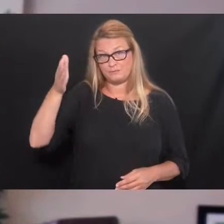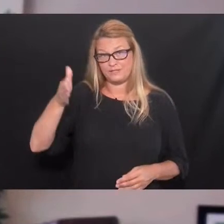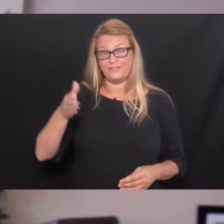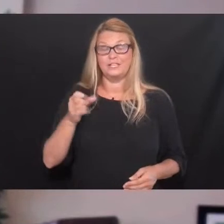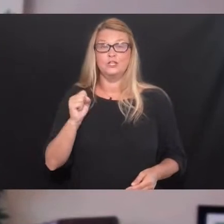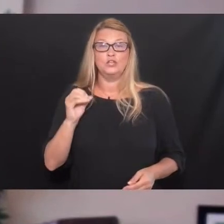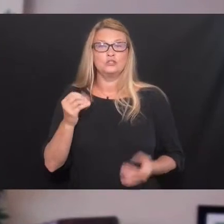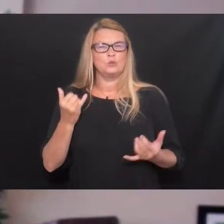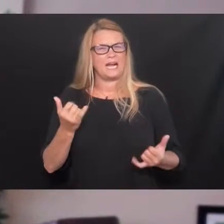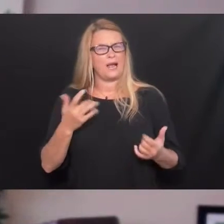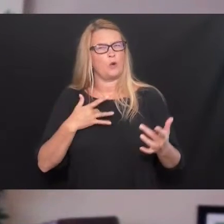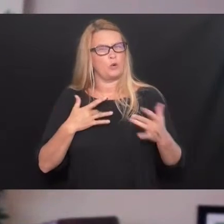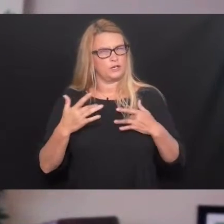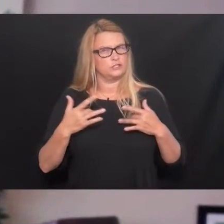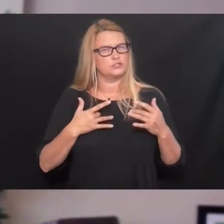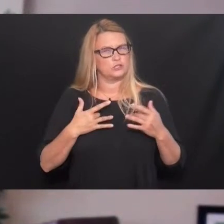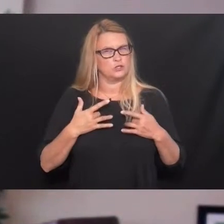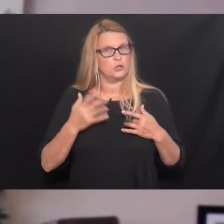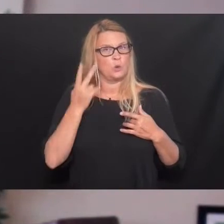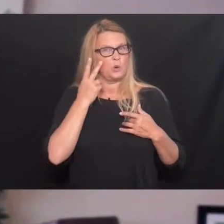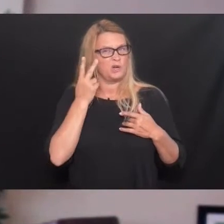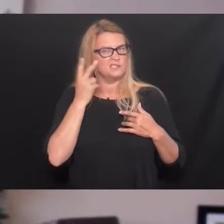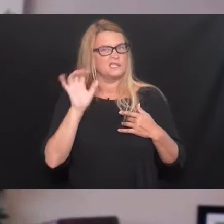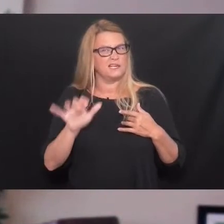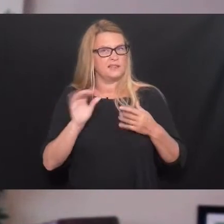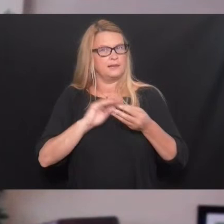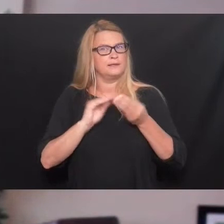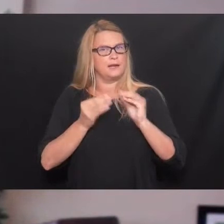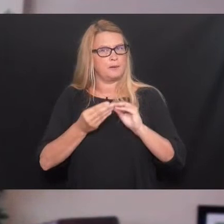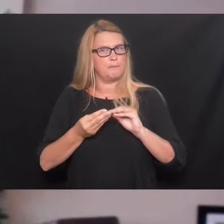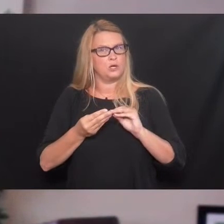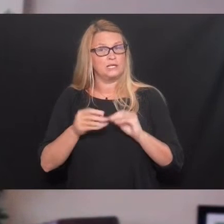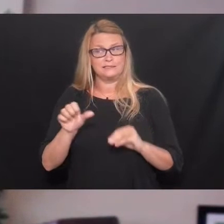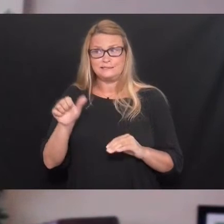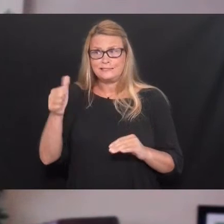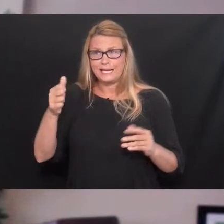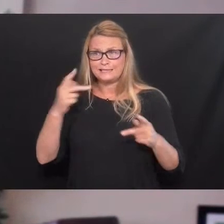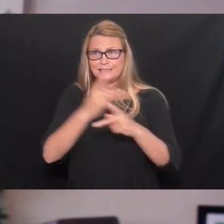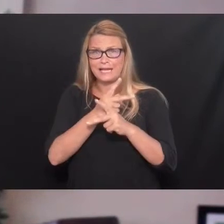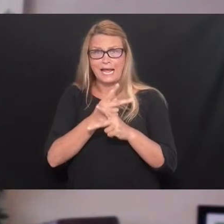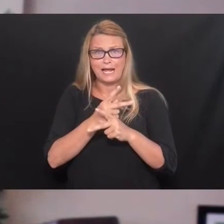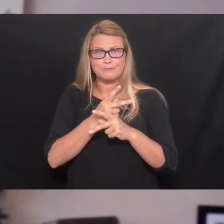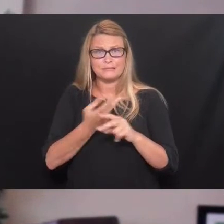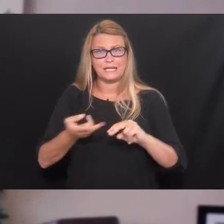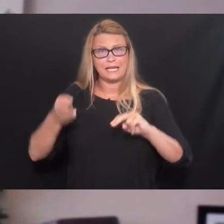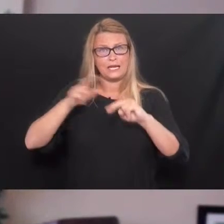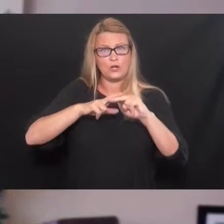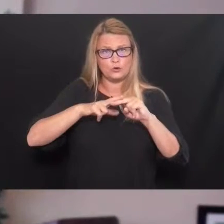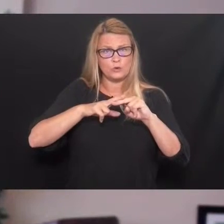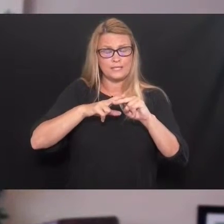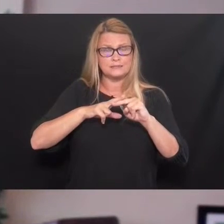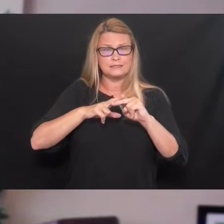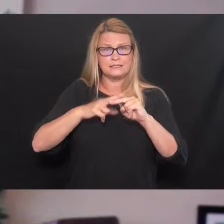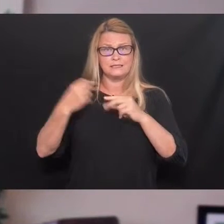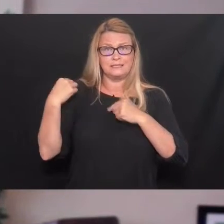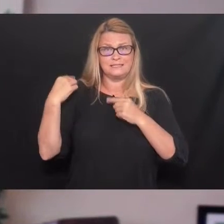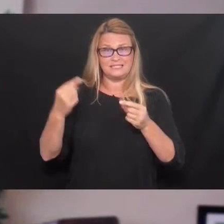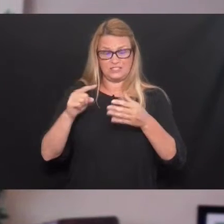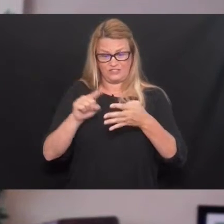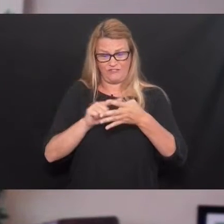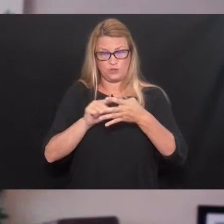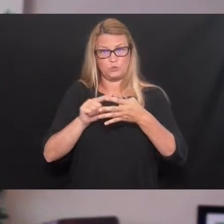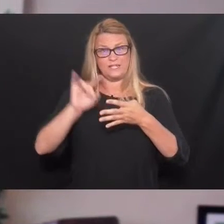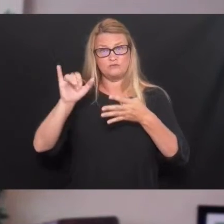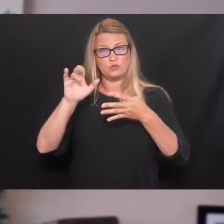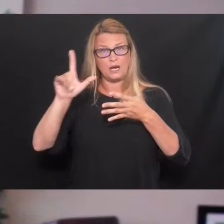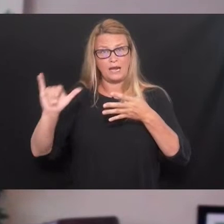are starting to see this inflection point again, a 10 times increase in number of cases since the first week of July. And we know